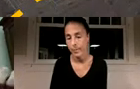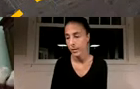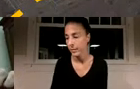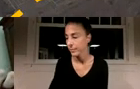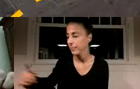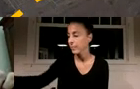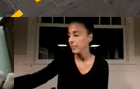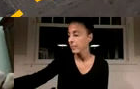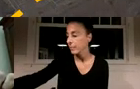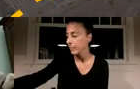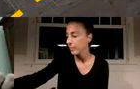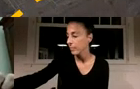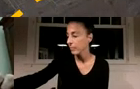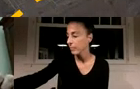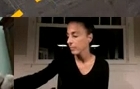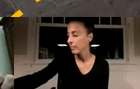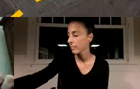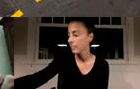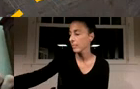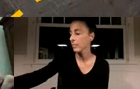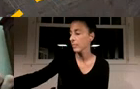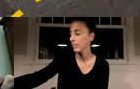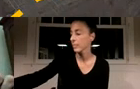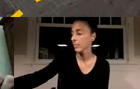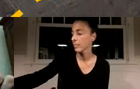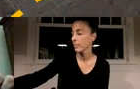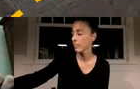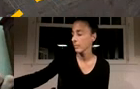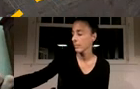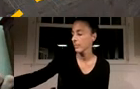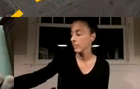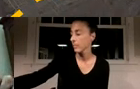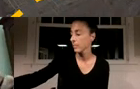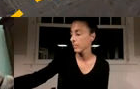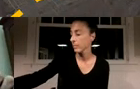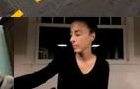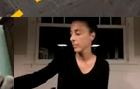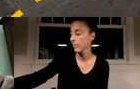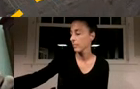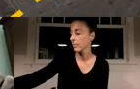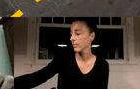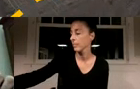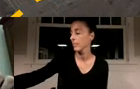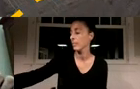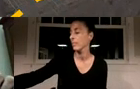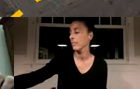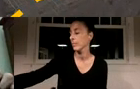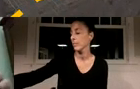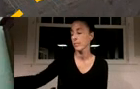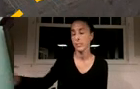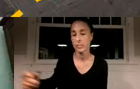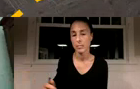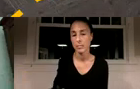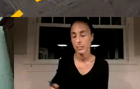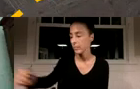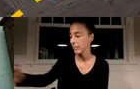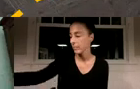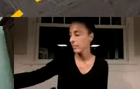also like to second the comment that you just had about the invasive there along the